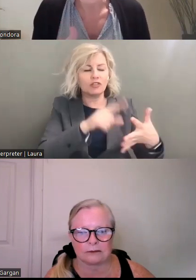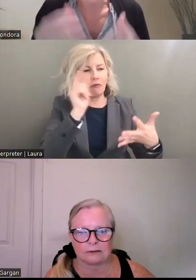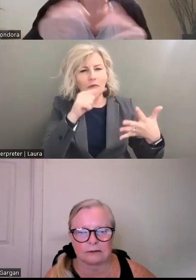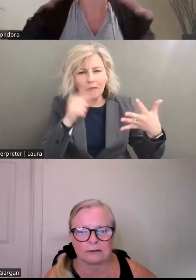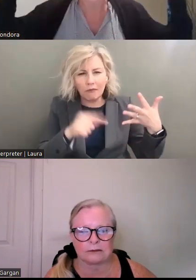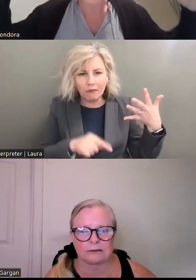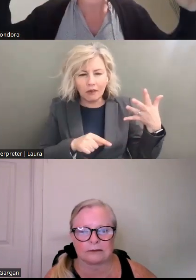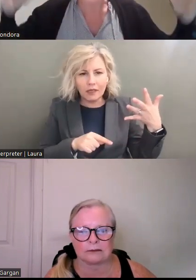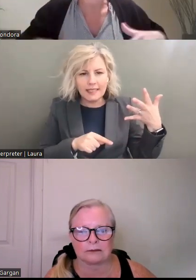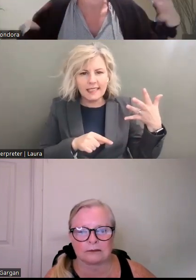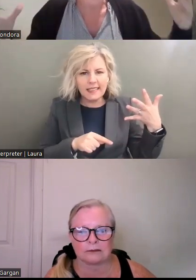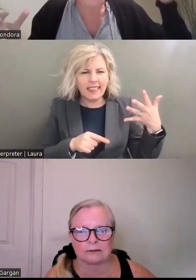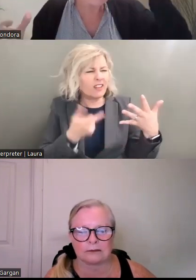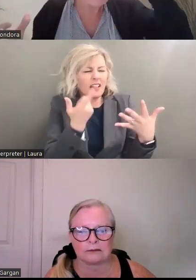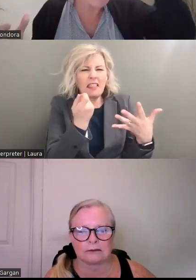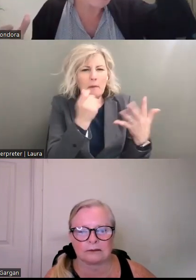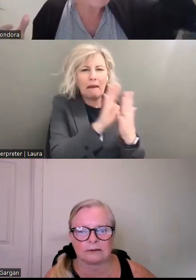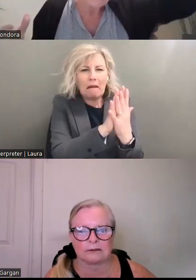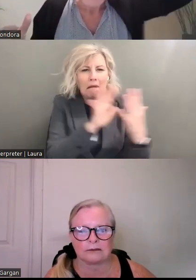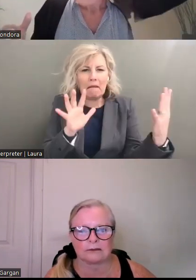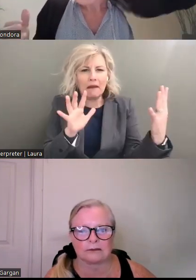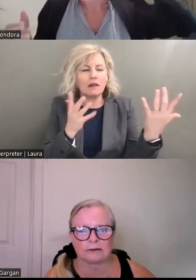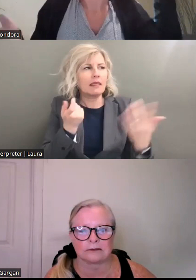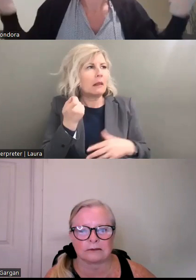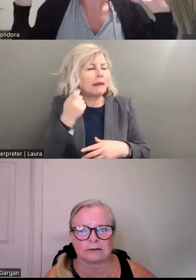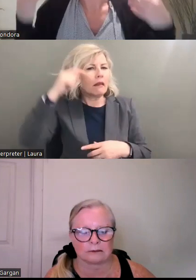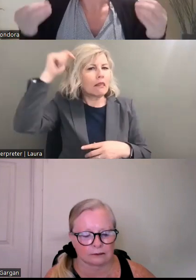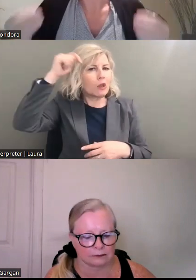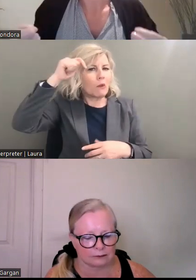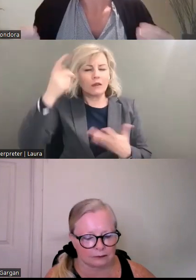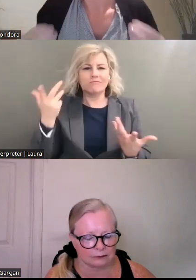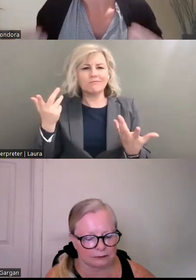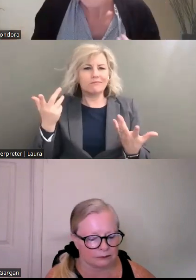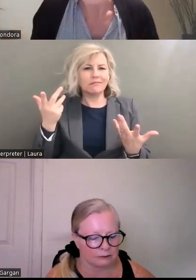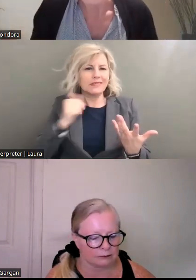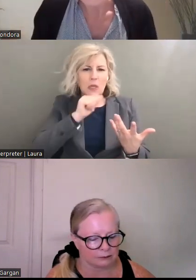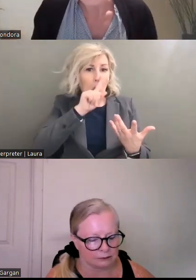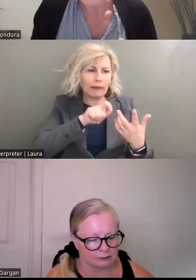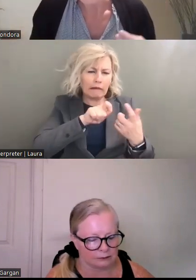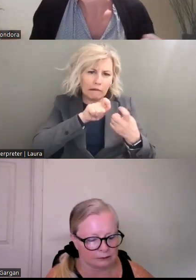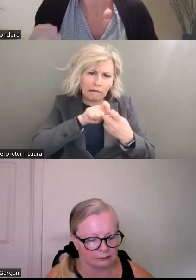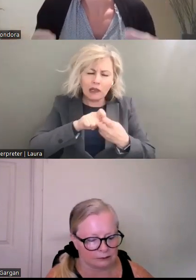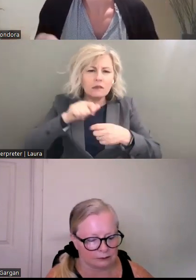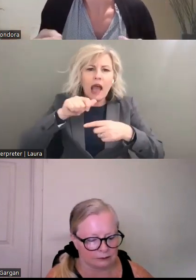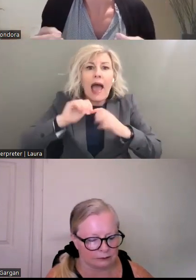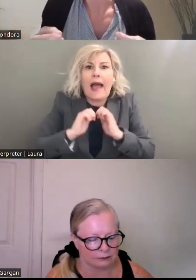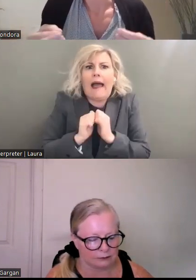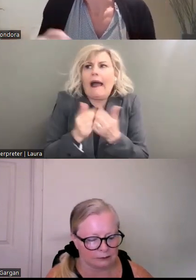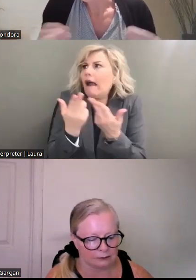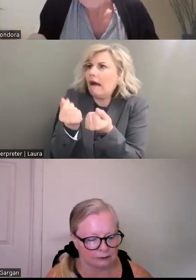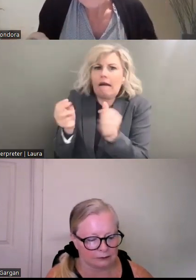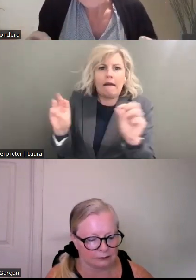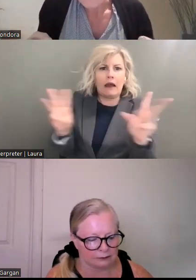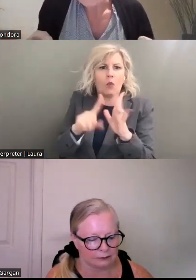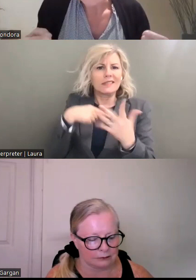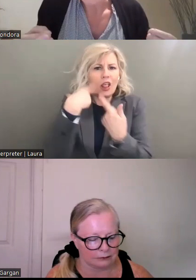things stay sort of in the abstract and the theoretical, and they don't drill down into the practice guidelines about what it actually